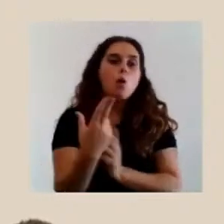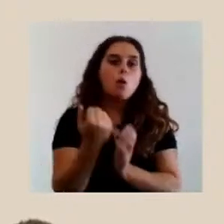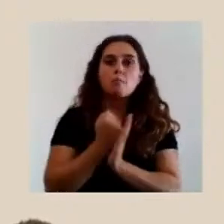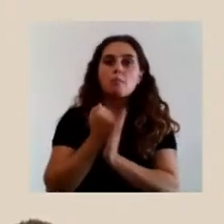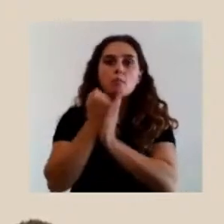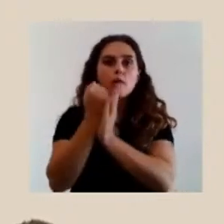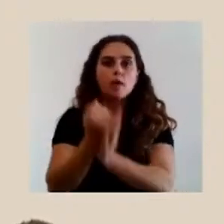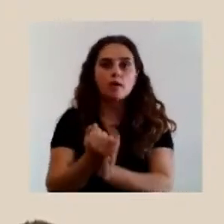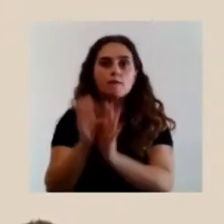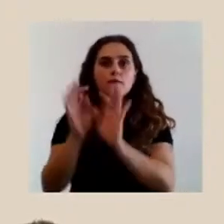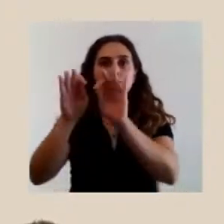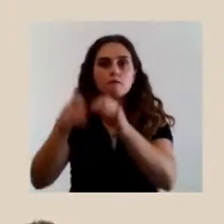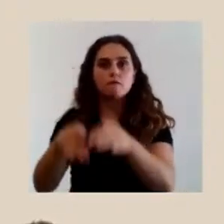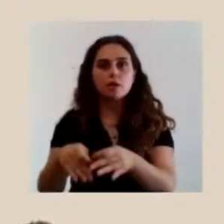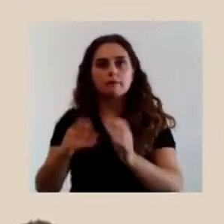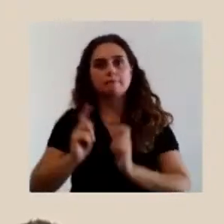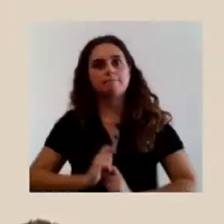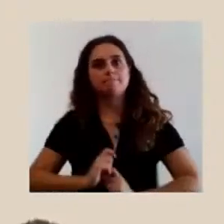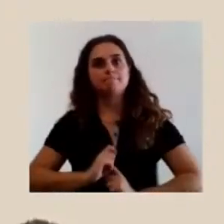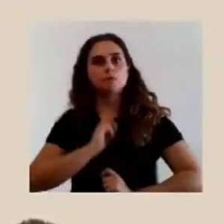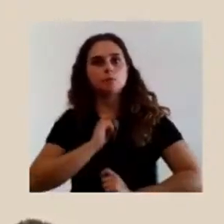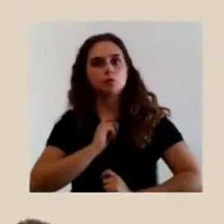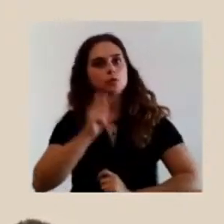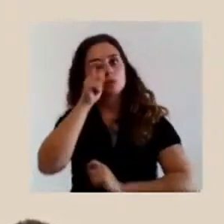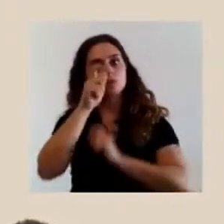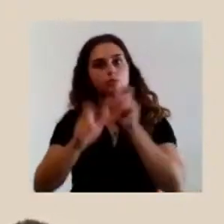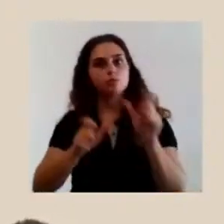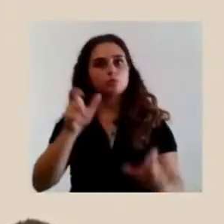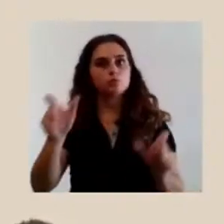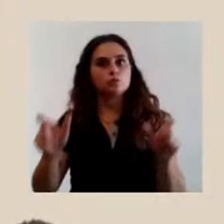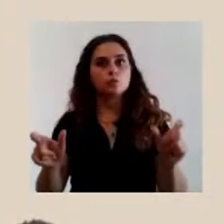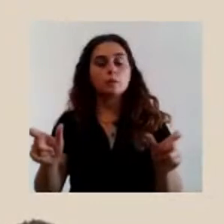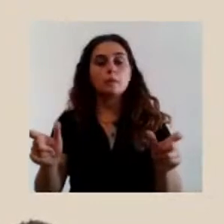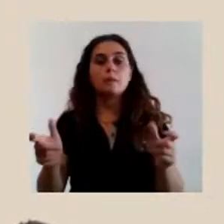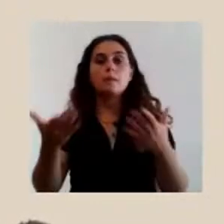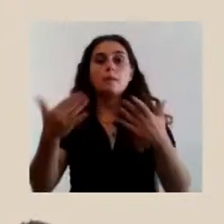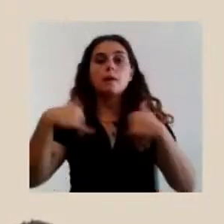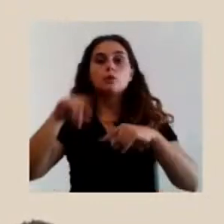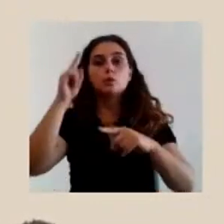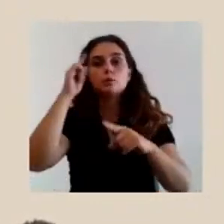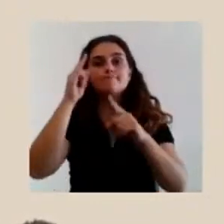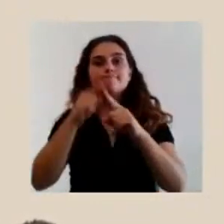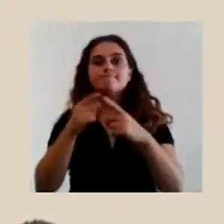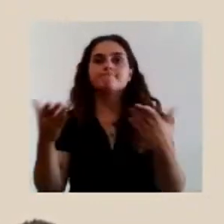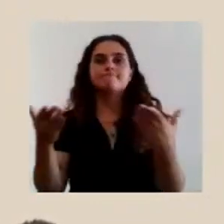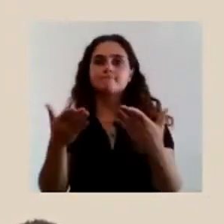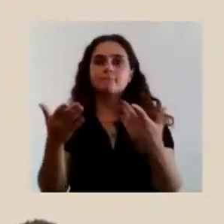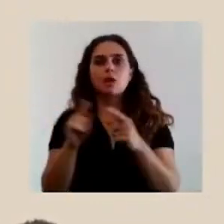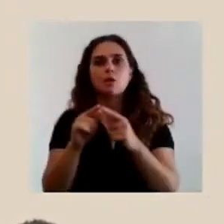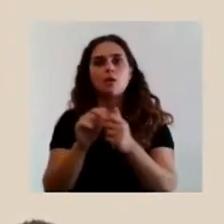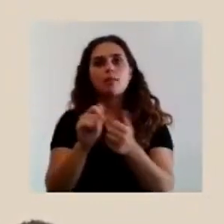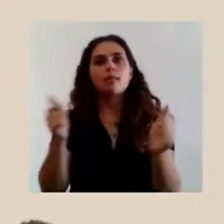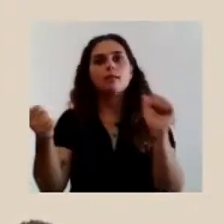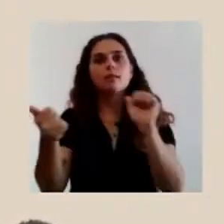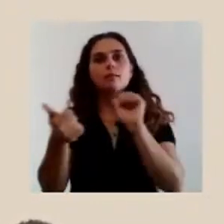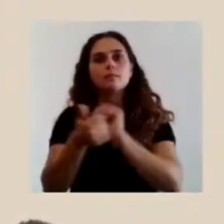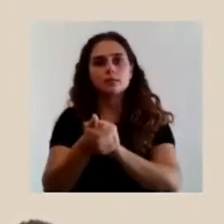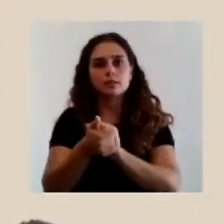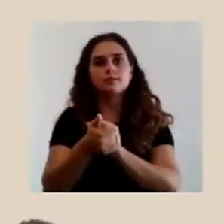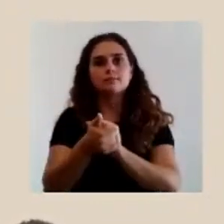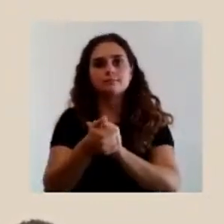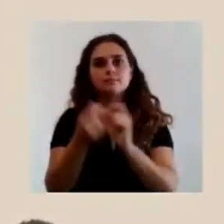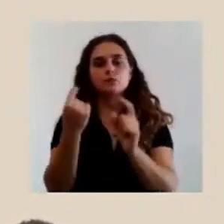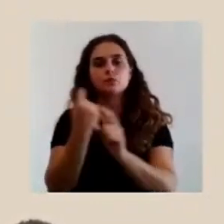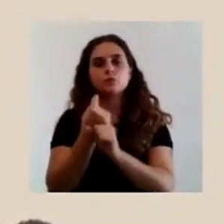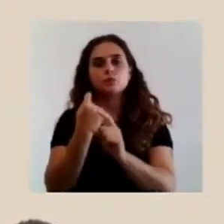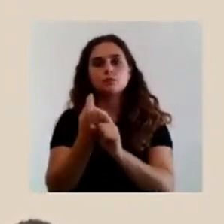support the removal of emotions from humans. Instead, it suggests turning to machines,